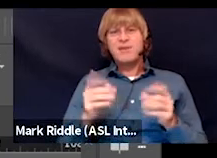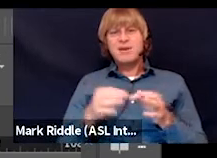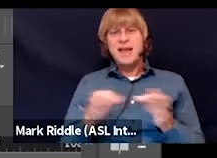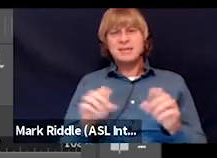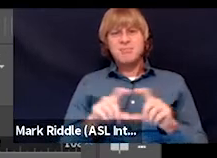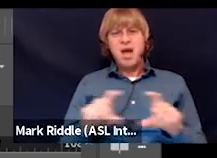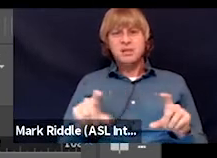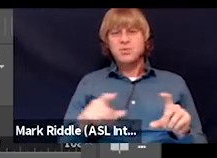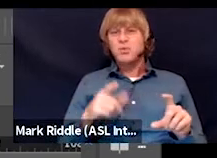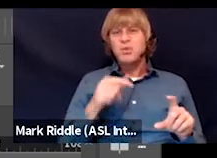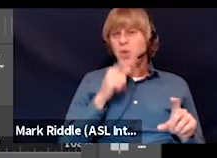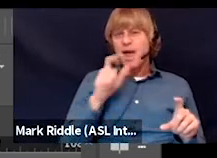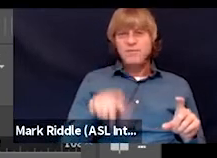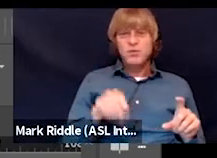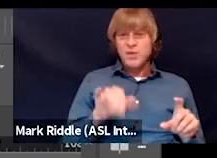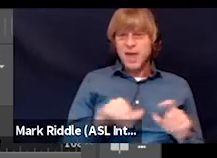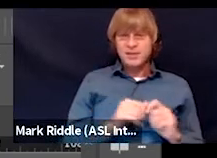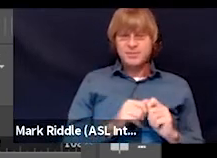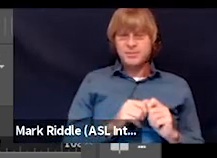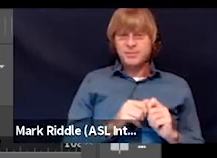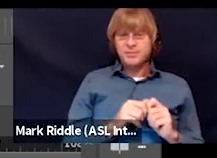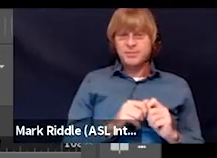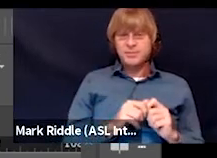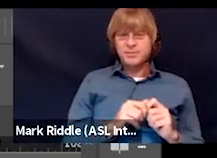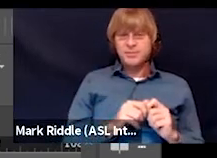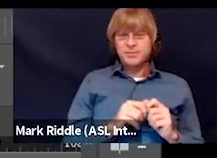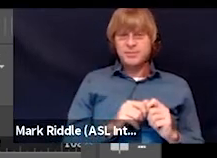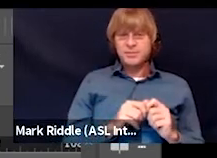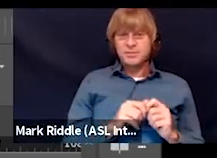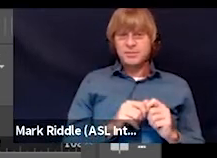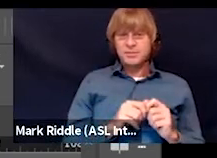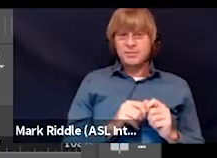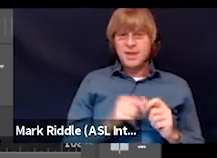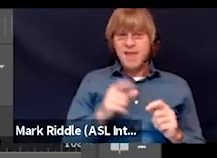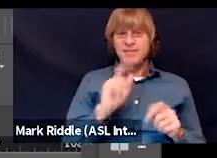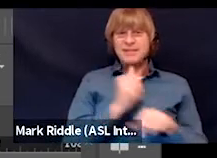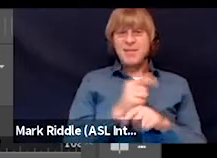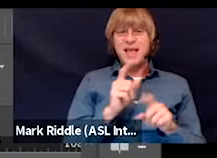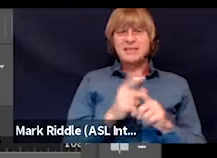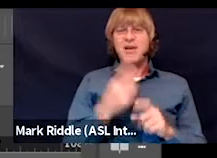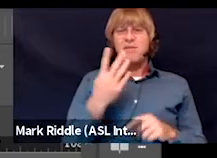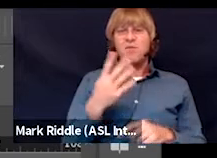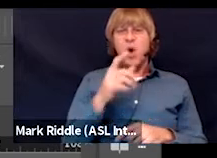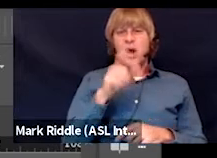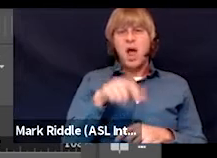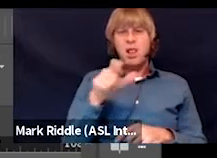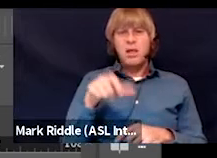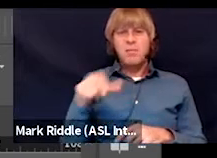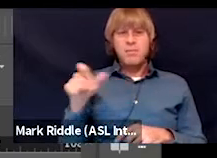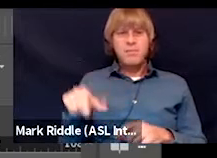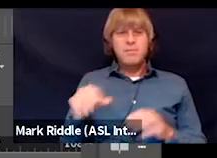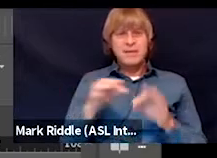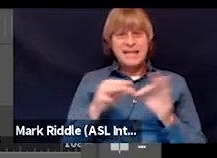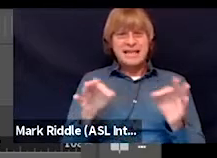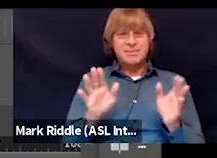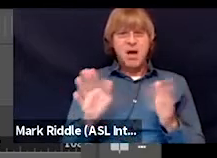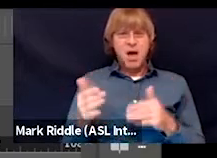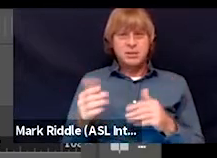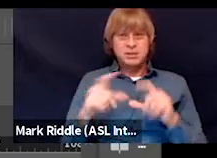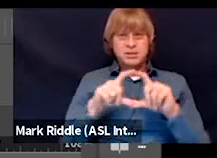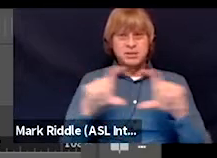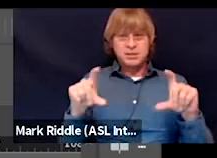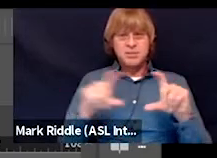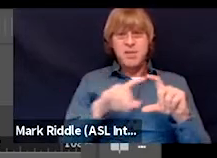box. Well, you do not need to do that. I have this set up as a 4-column text box, but